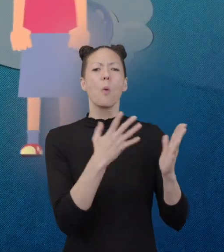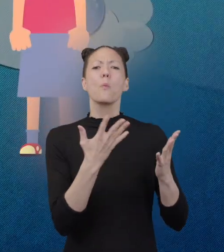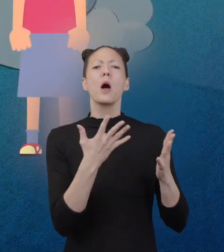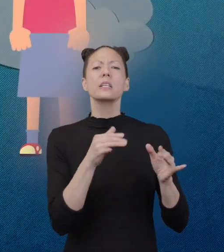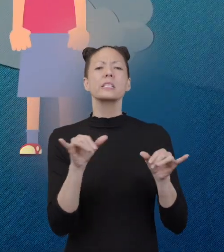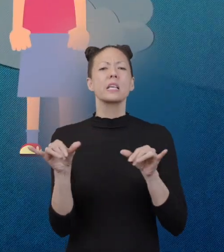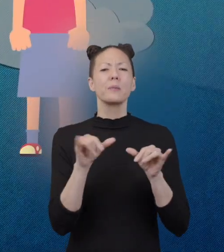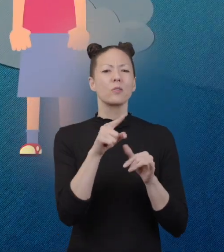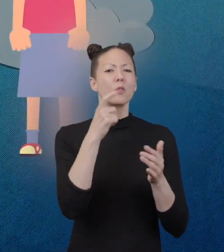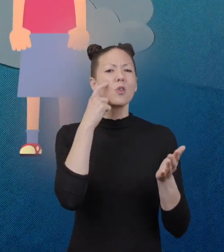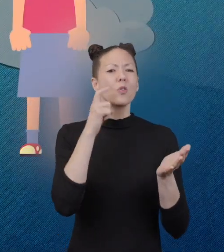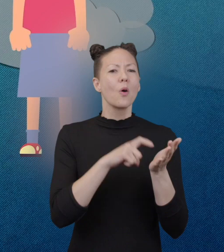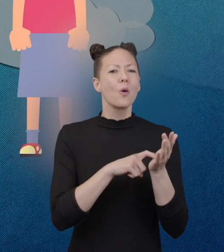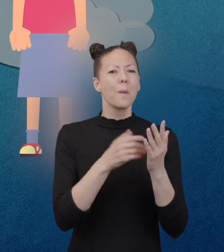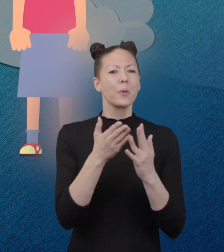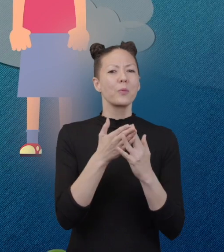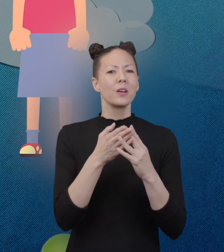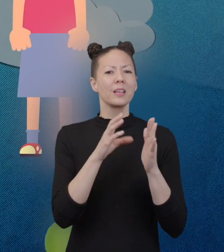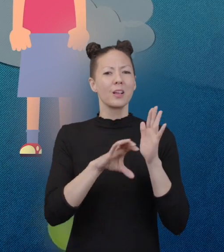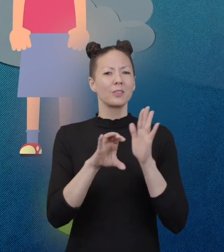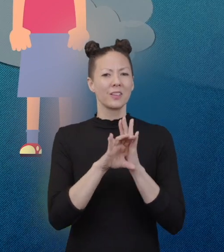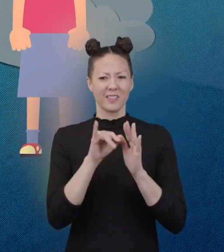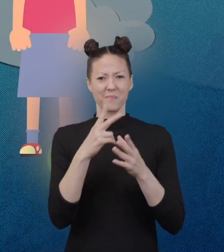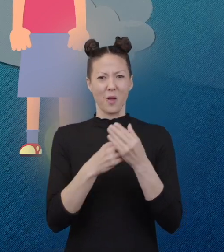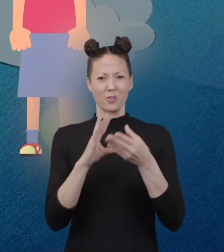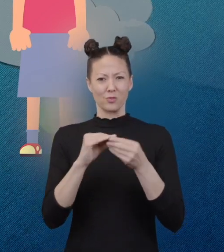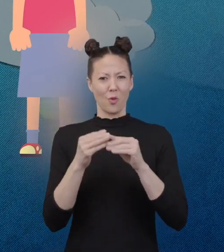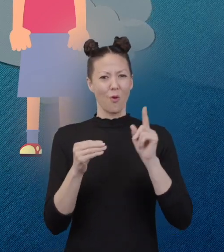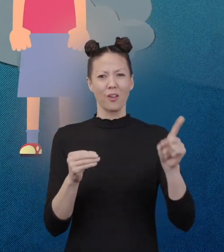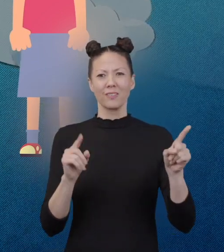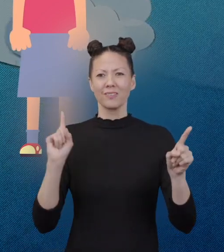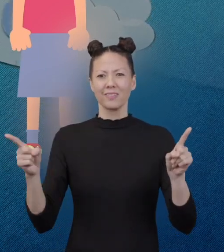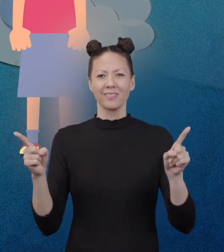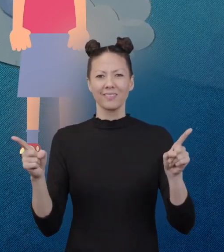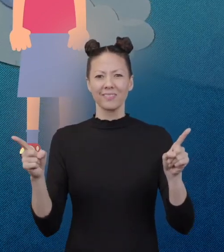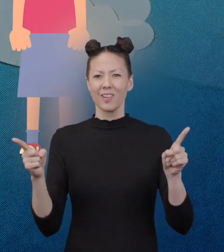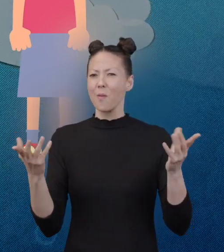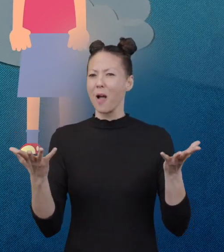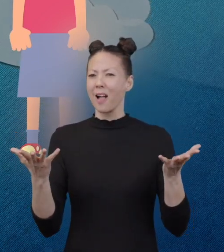What similarities did you notice between the characters in both stories?